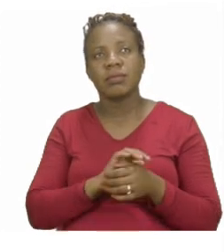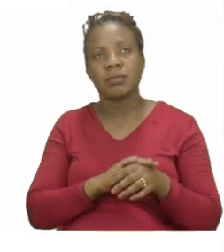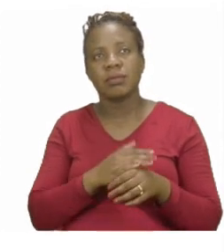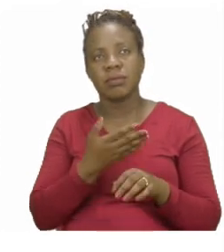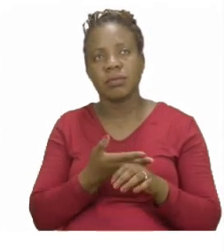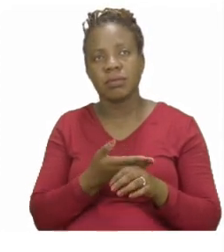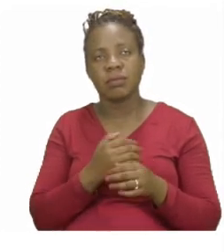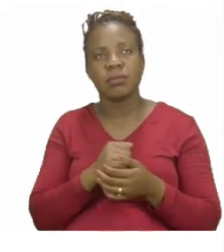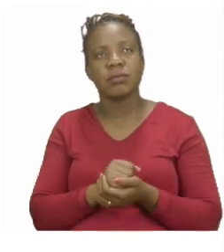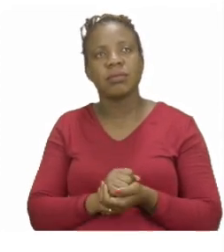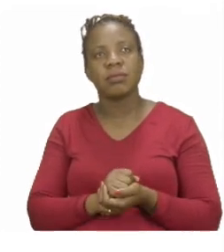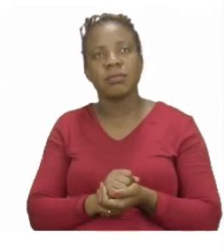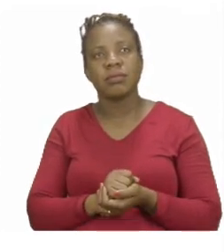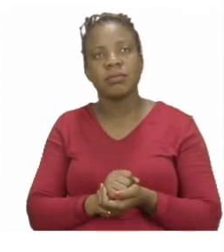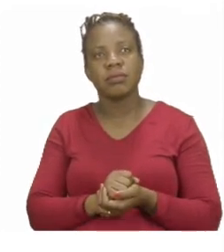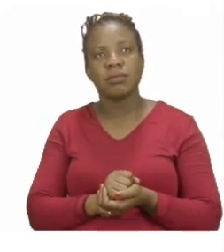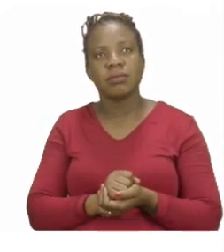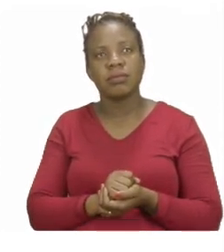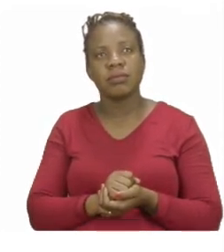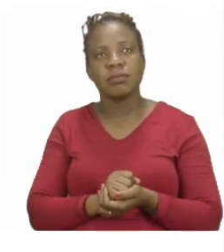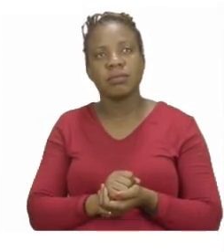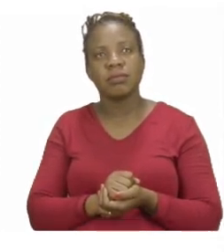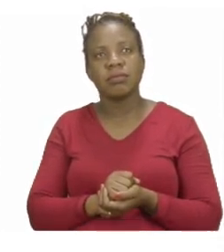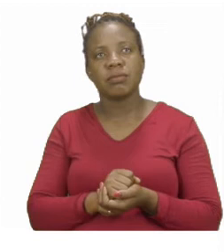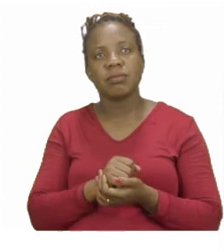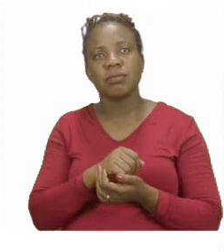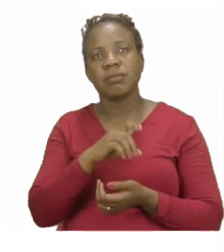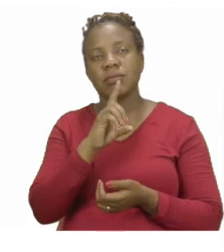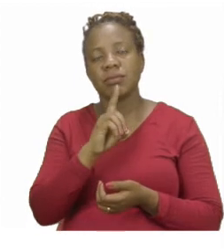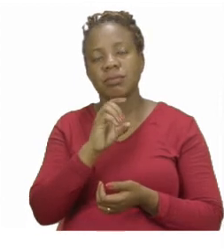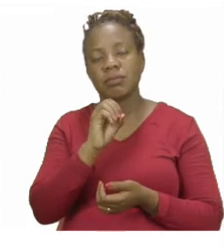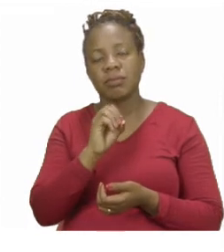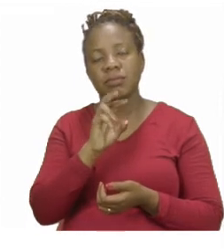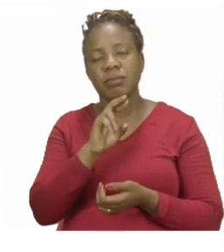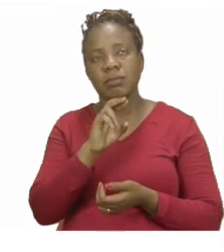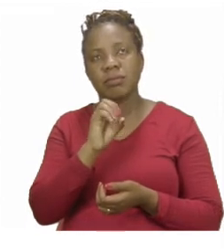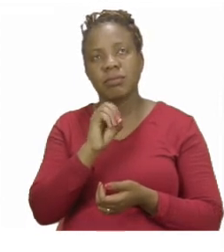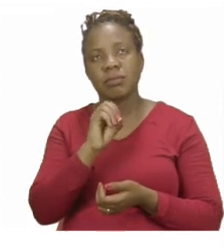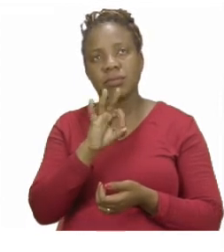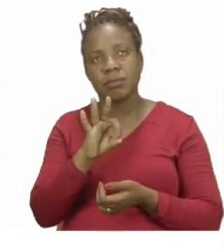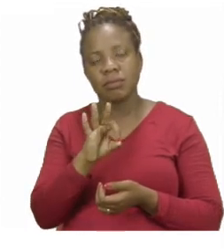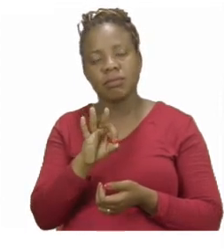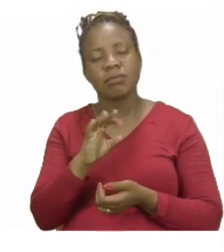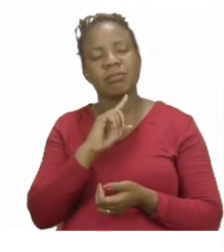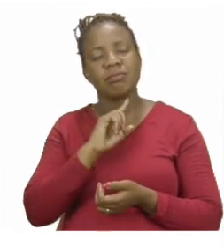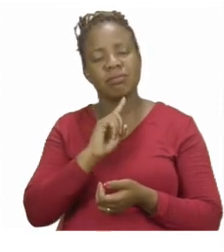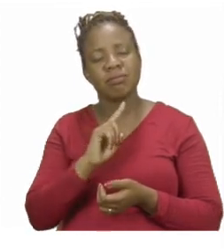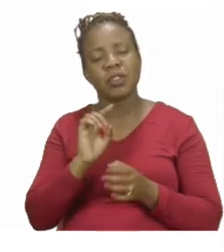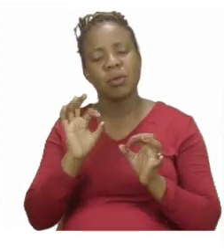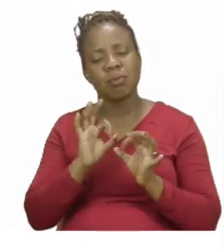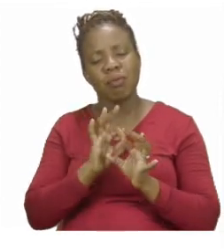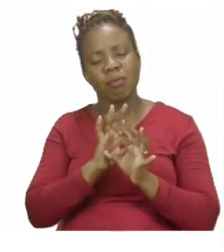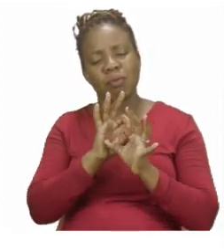a beautiful girl. Right. So, in this case, the